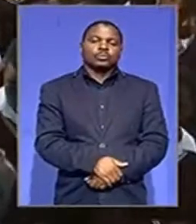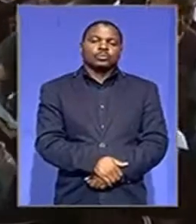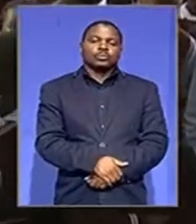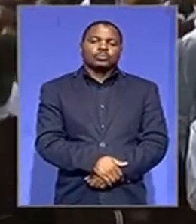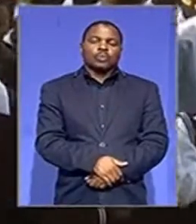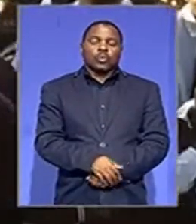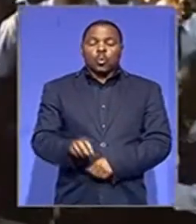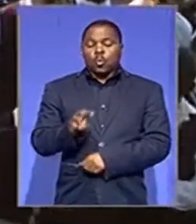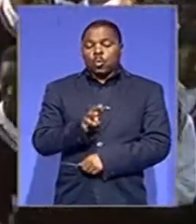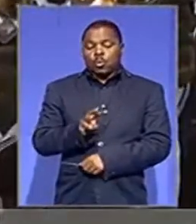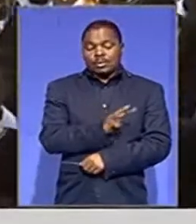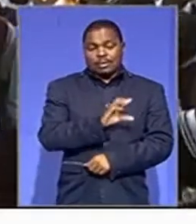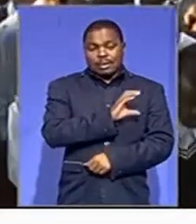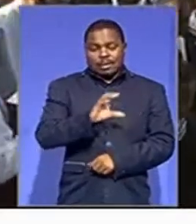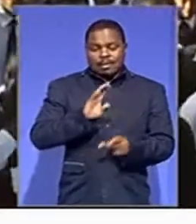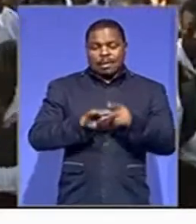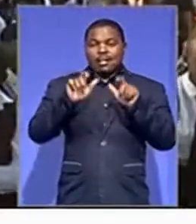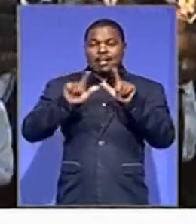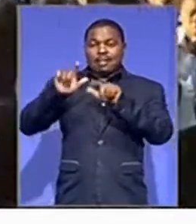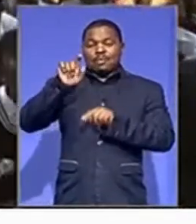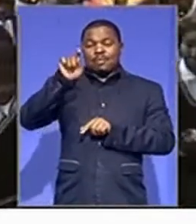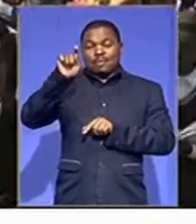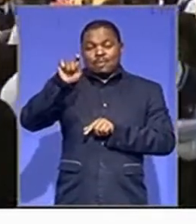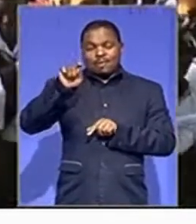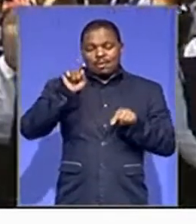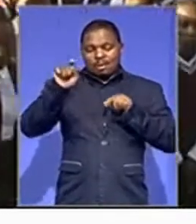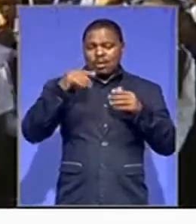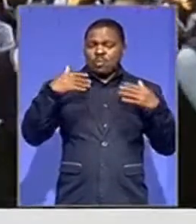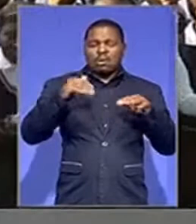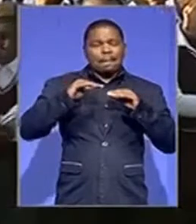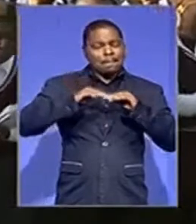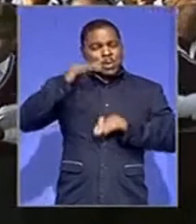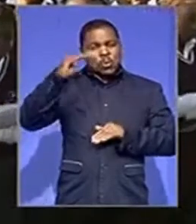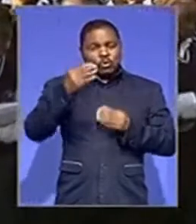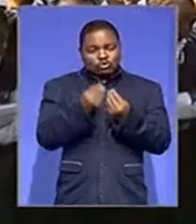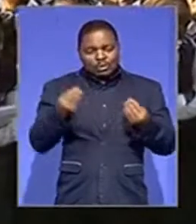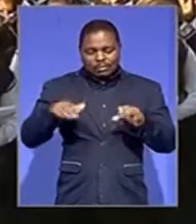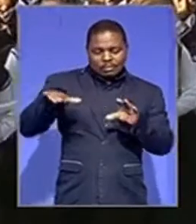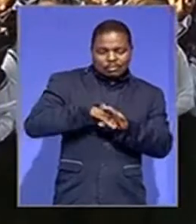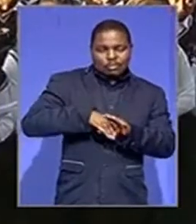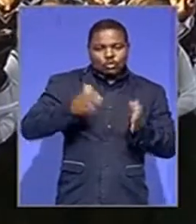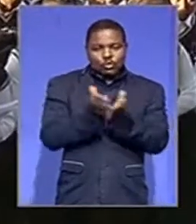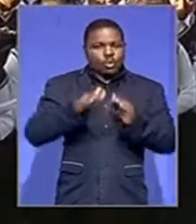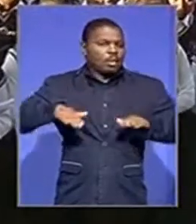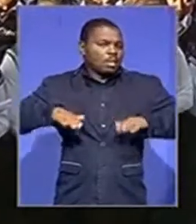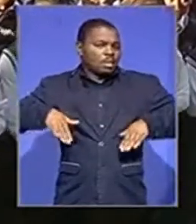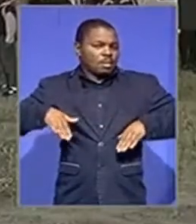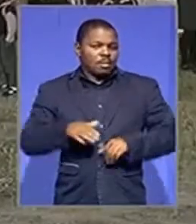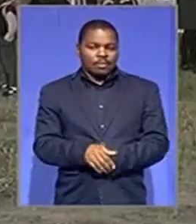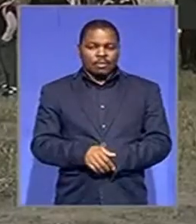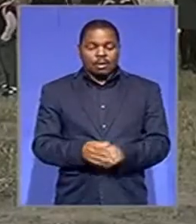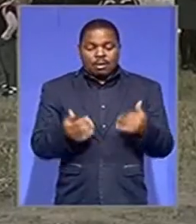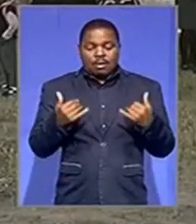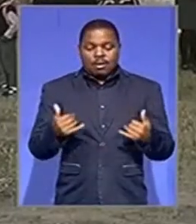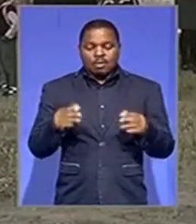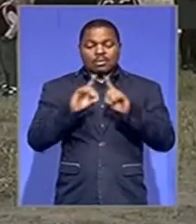Province ya Western Cape le ya Limpopo di begile dipalo tša godimo tša bana bao ba seng ba hwetša dikgoba dikolong. Ga bjalo bahlankedi ba